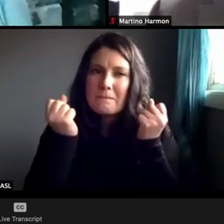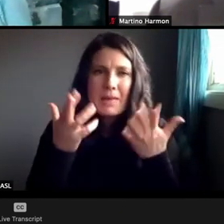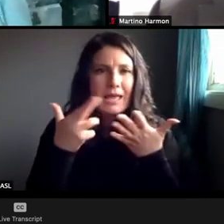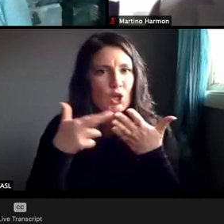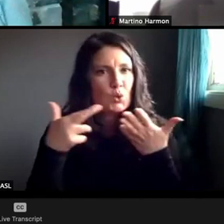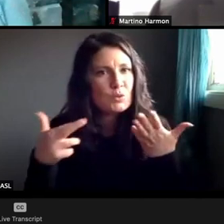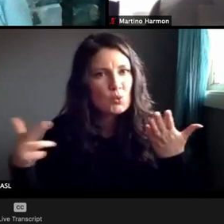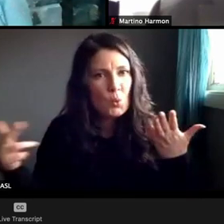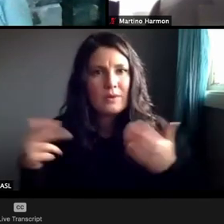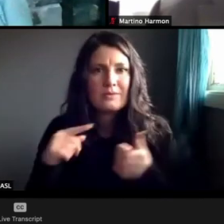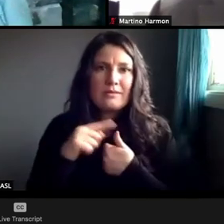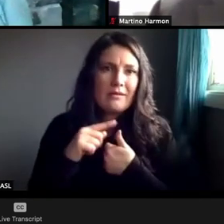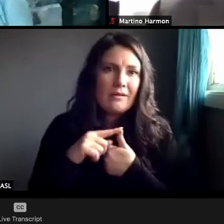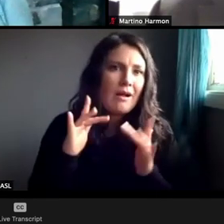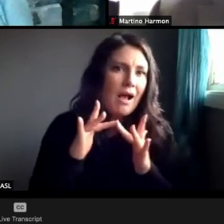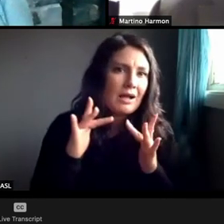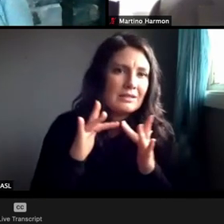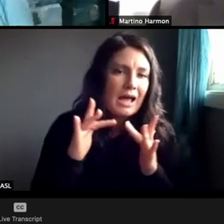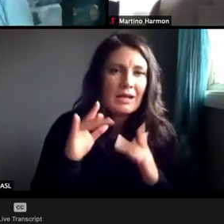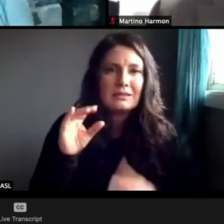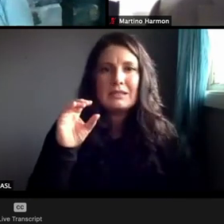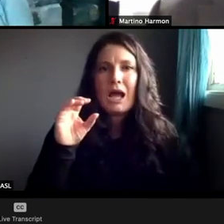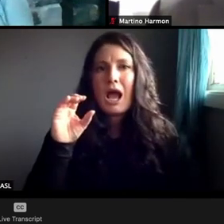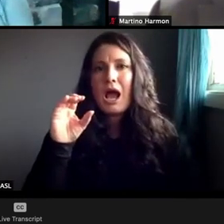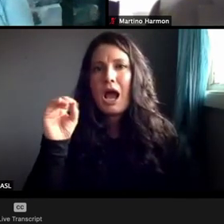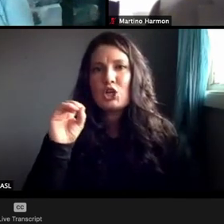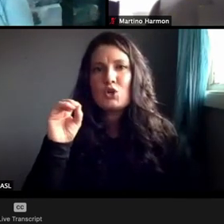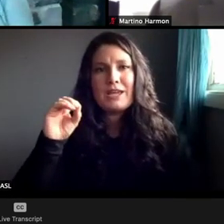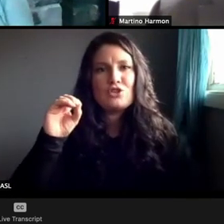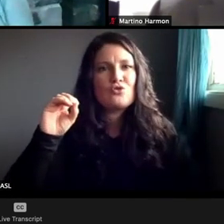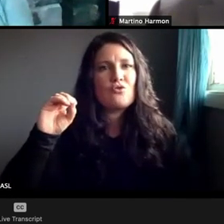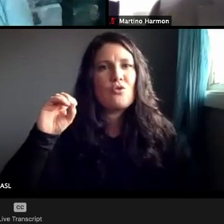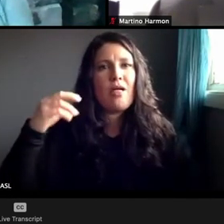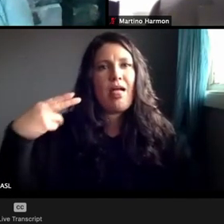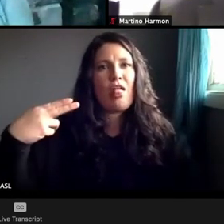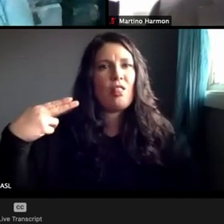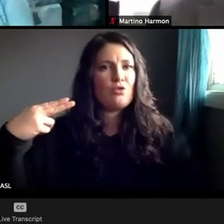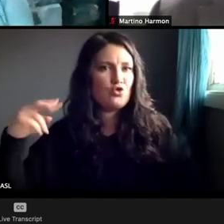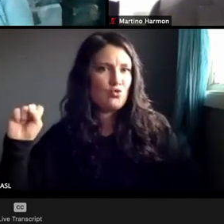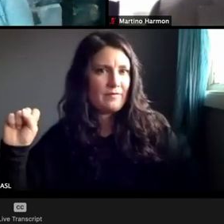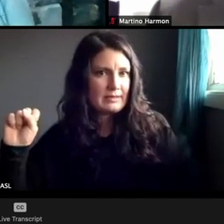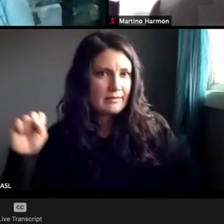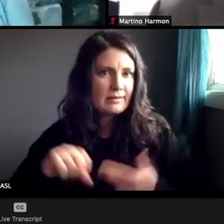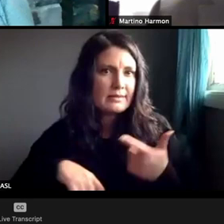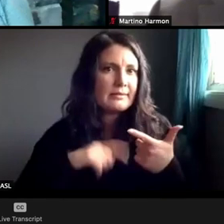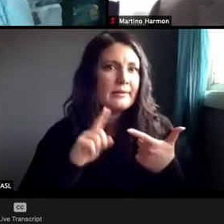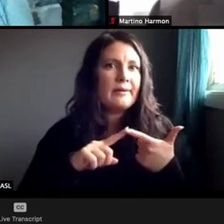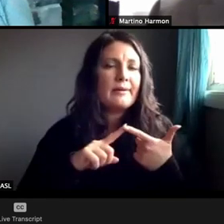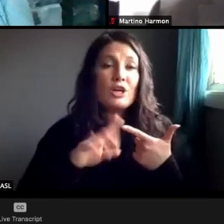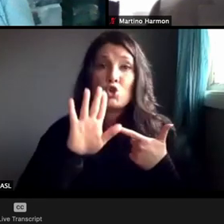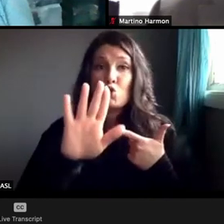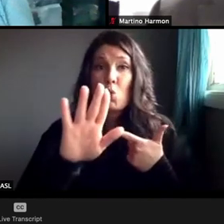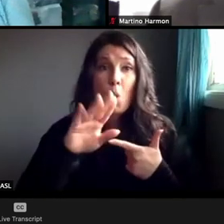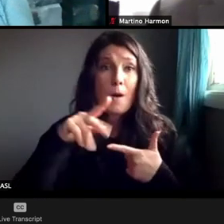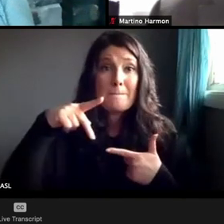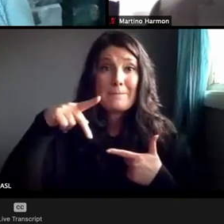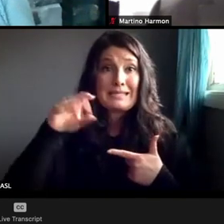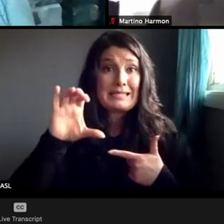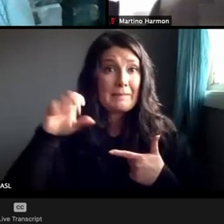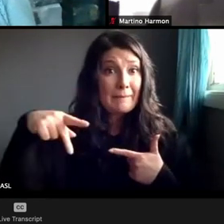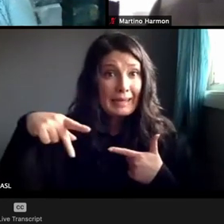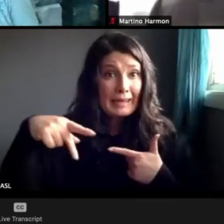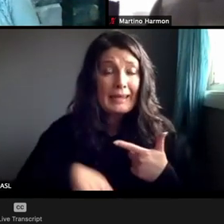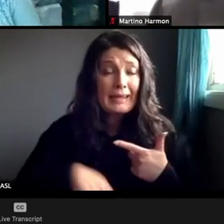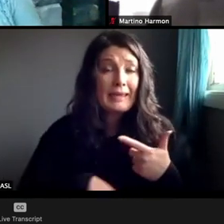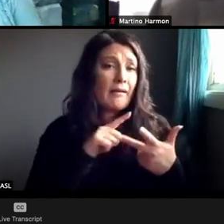you can contact occupational health services. You also can contact your primary care physician. And so it's